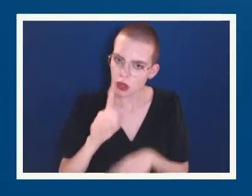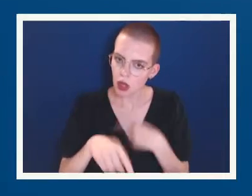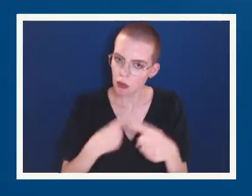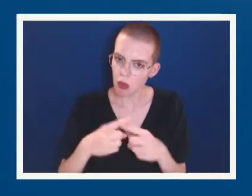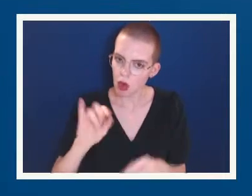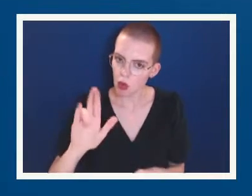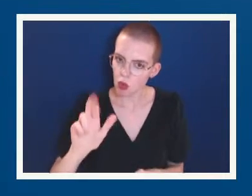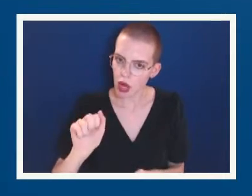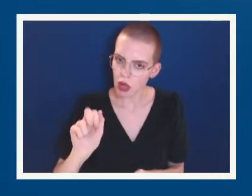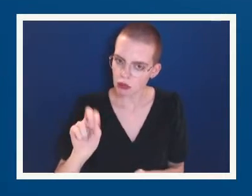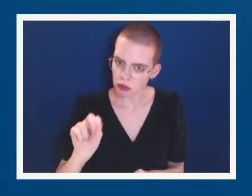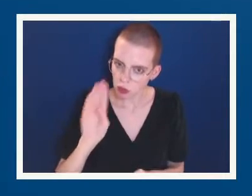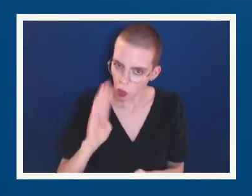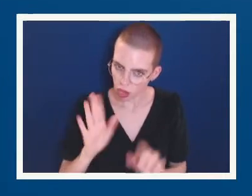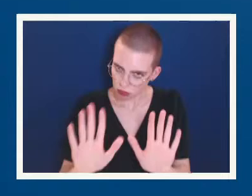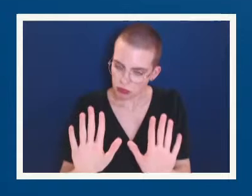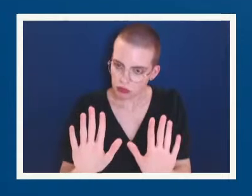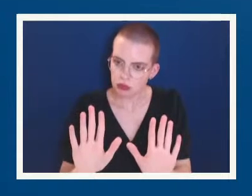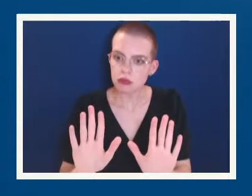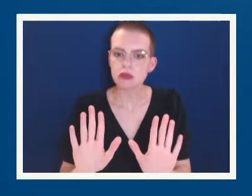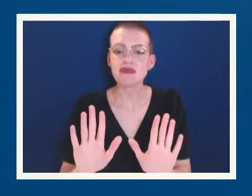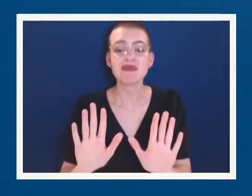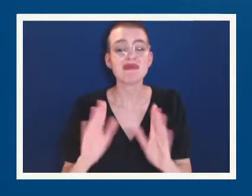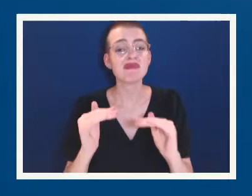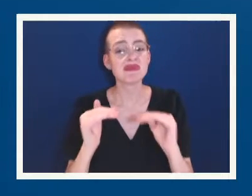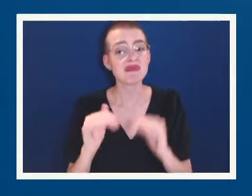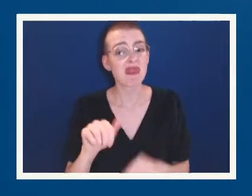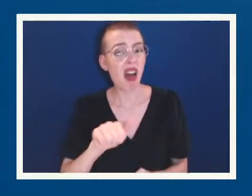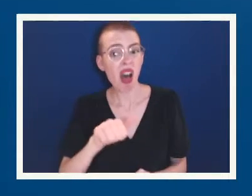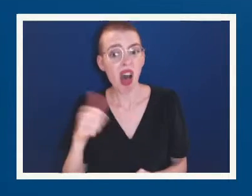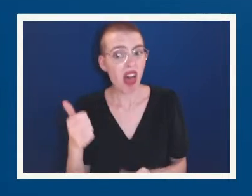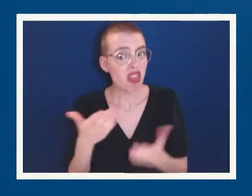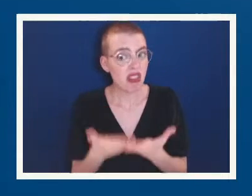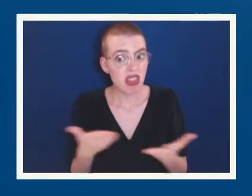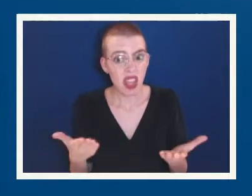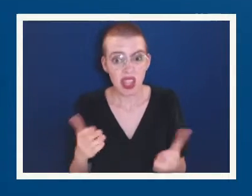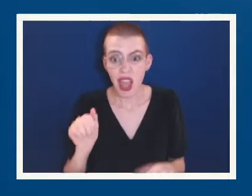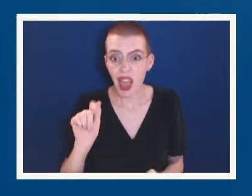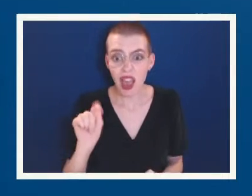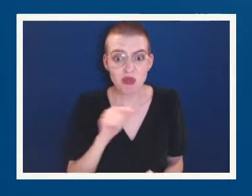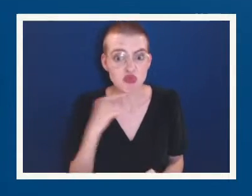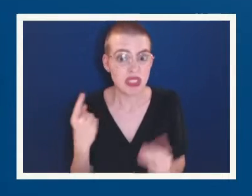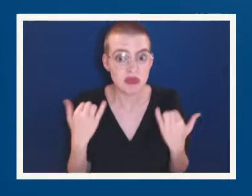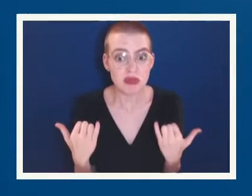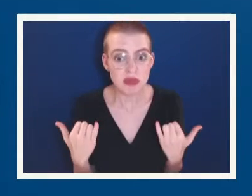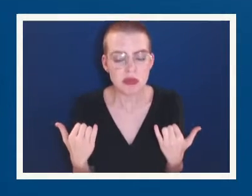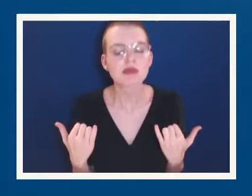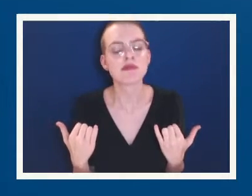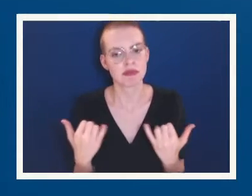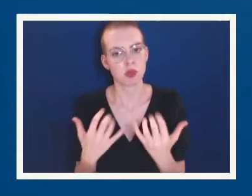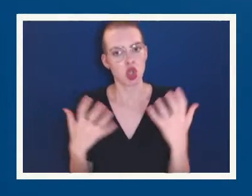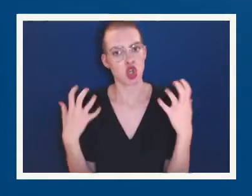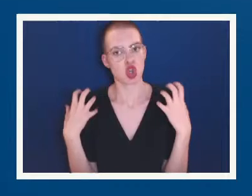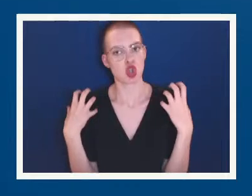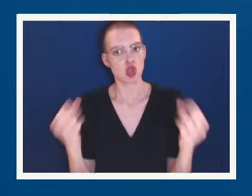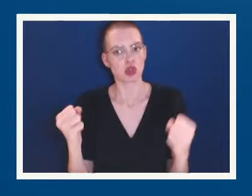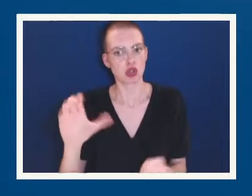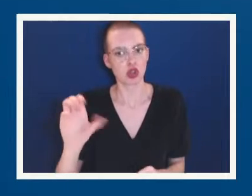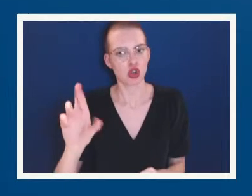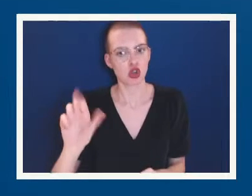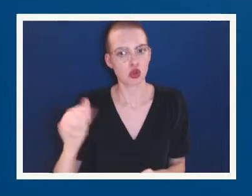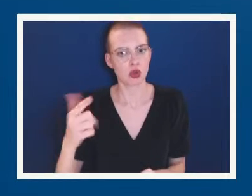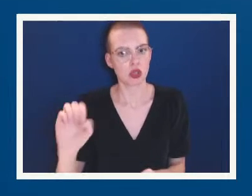Courage. Courage is also on the ballot. When I think of courage, I think of Josh Shapiro. This guy will take